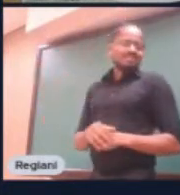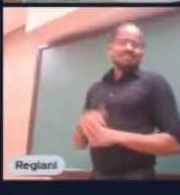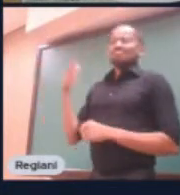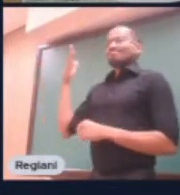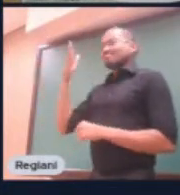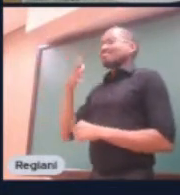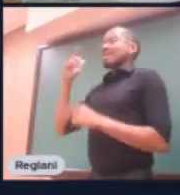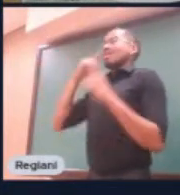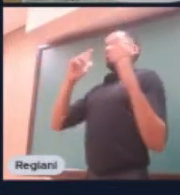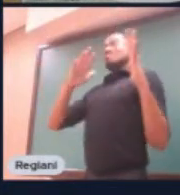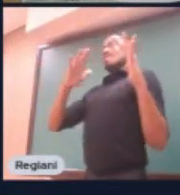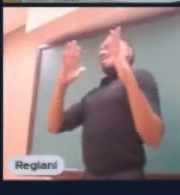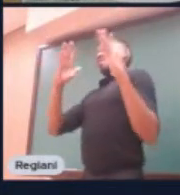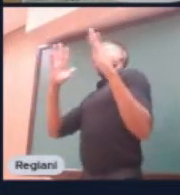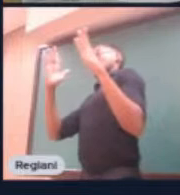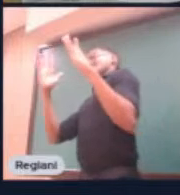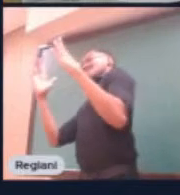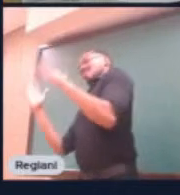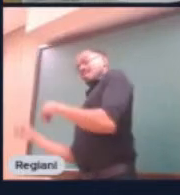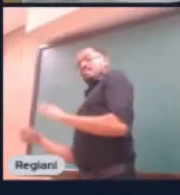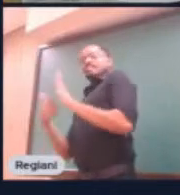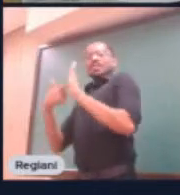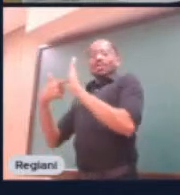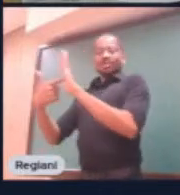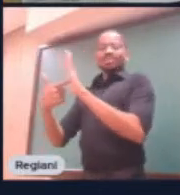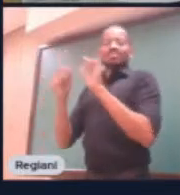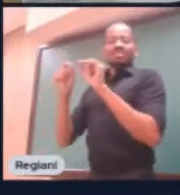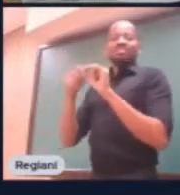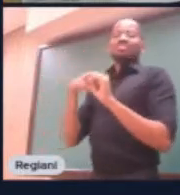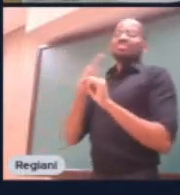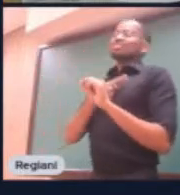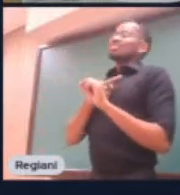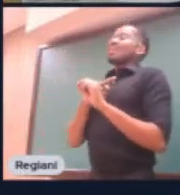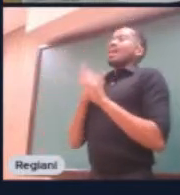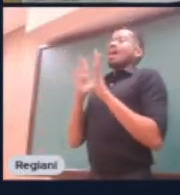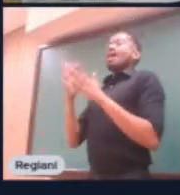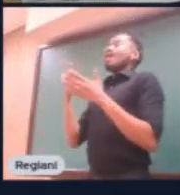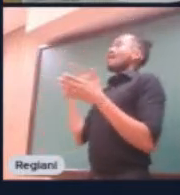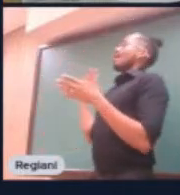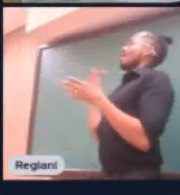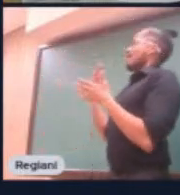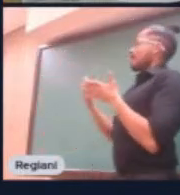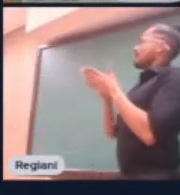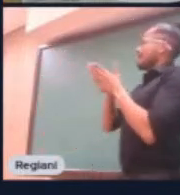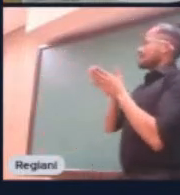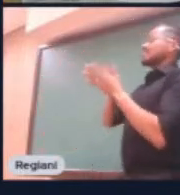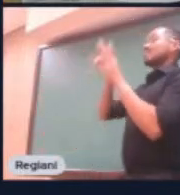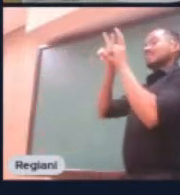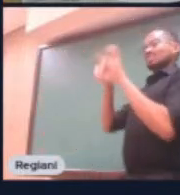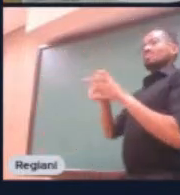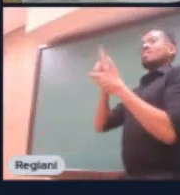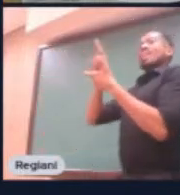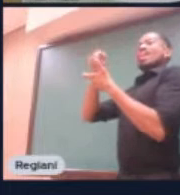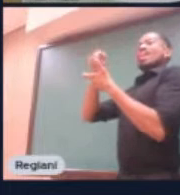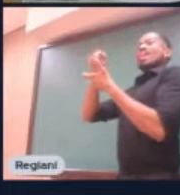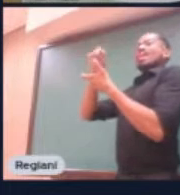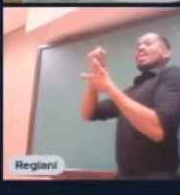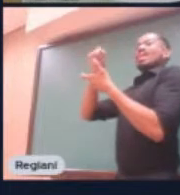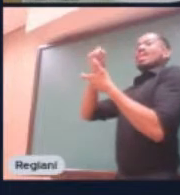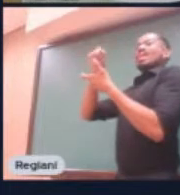panorama, não é? Que vem trazendo o que nós sempre fizemos em termos de lexicografia para o futuro.